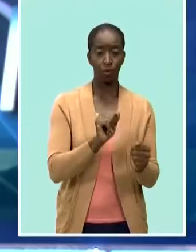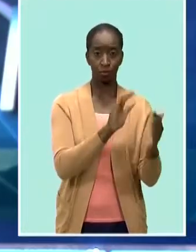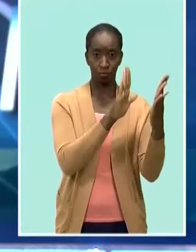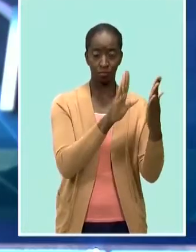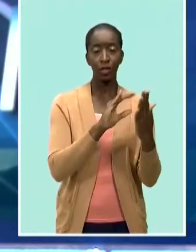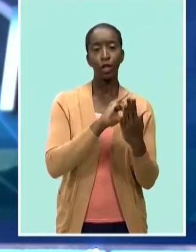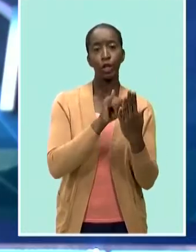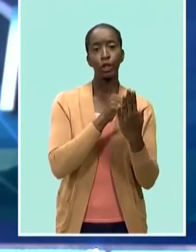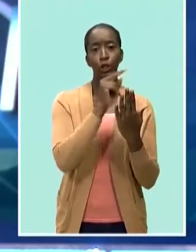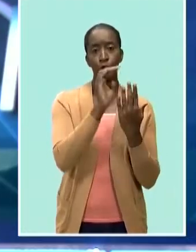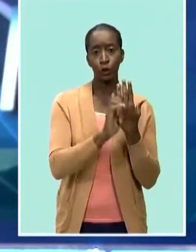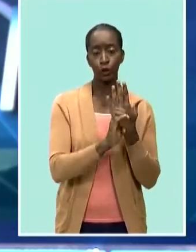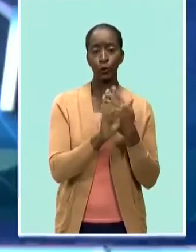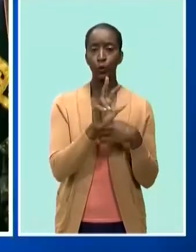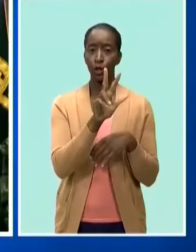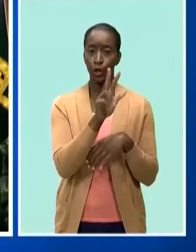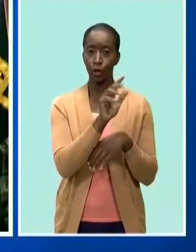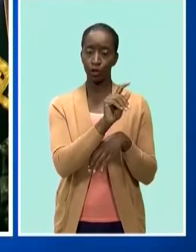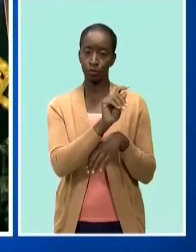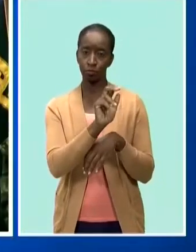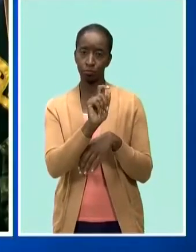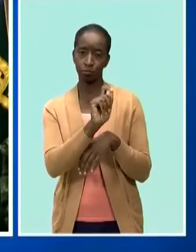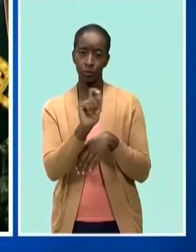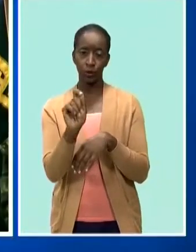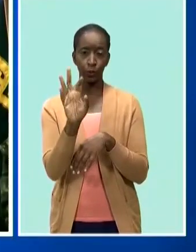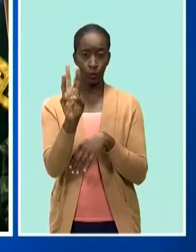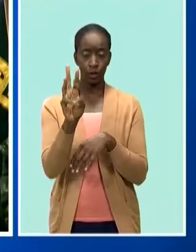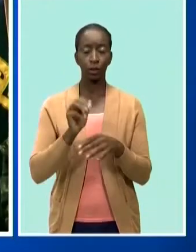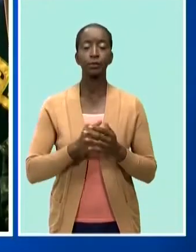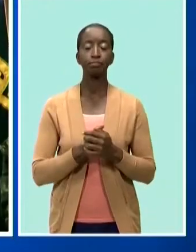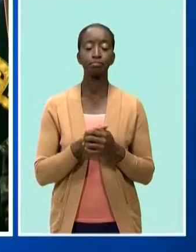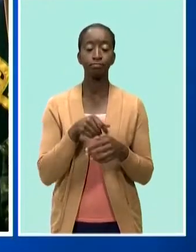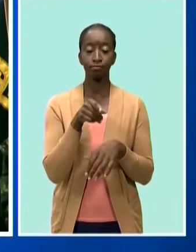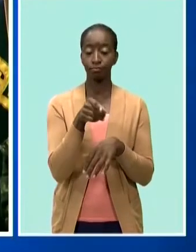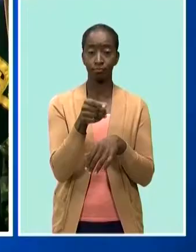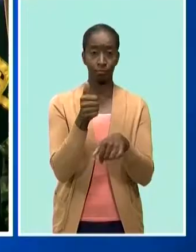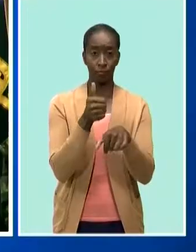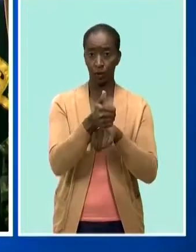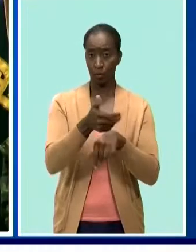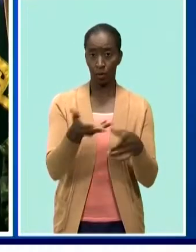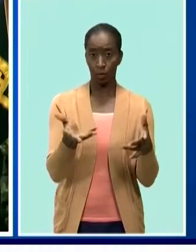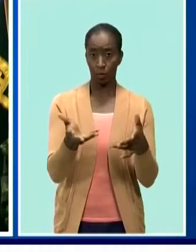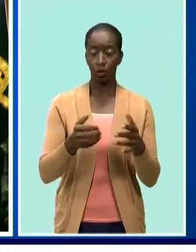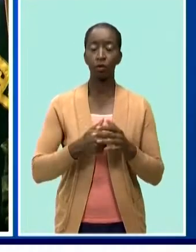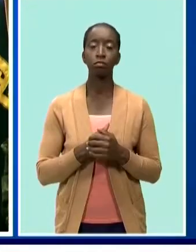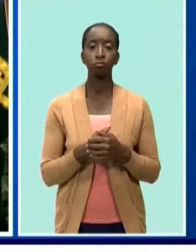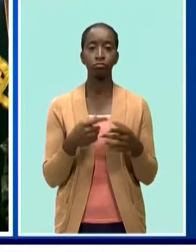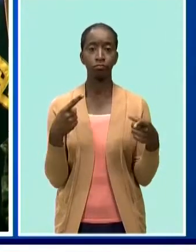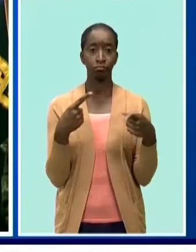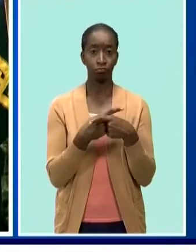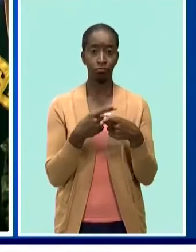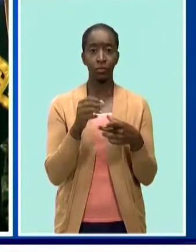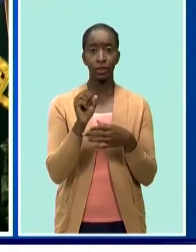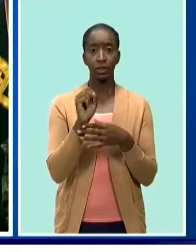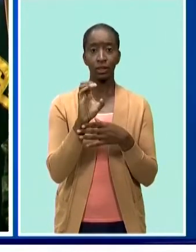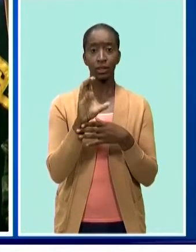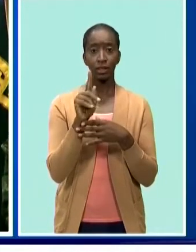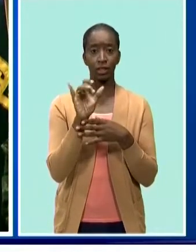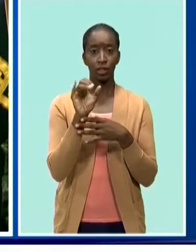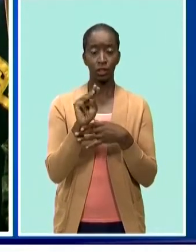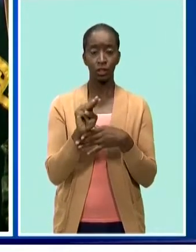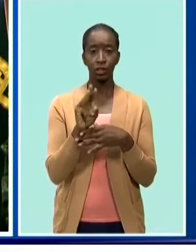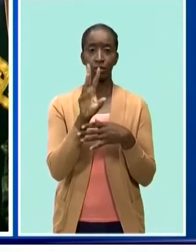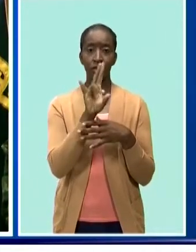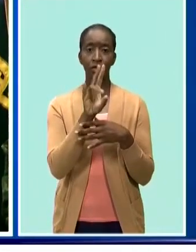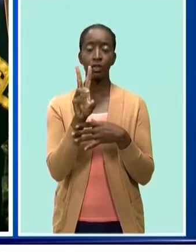6. The individual is charged with committing a civil offense contrary to Section 76(1) of the